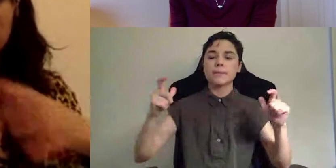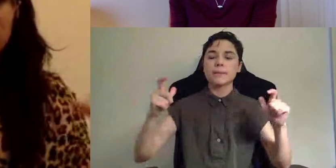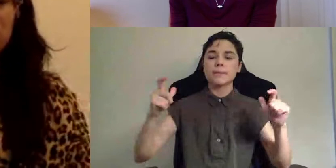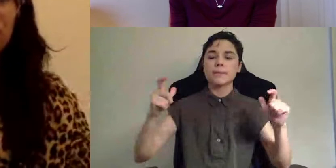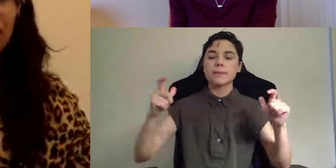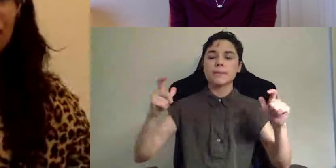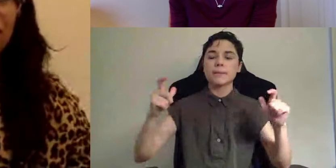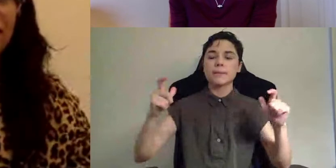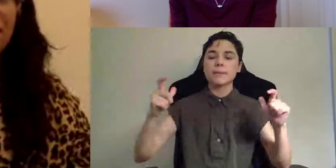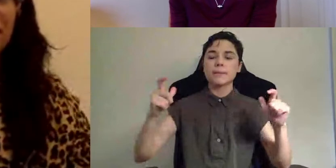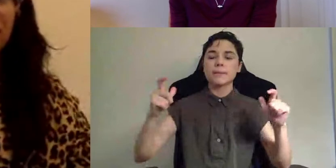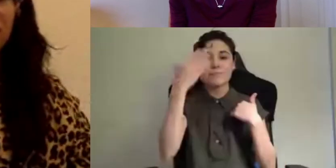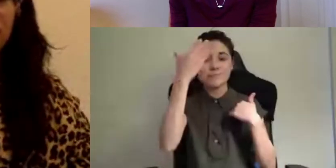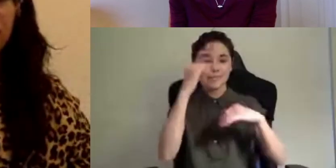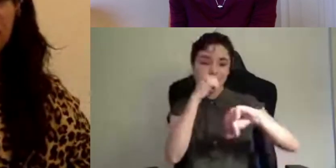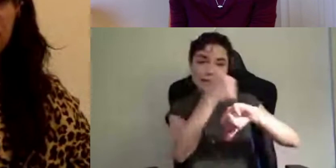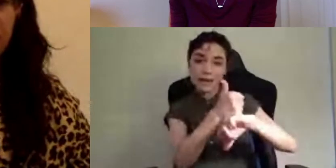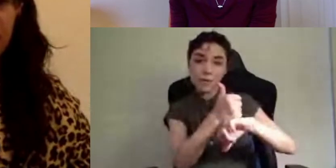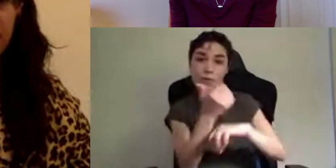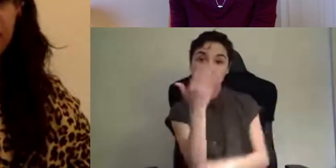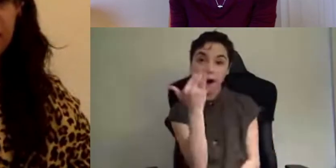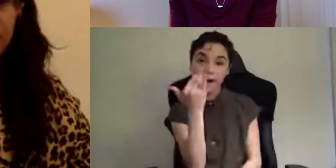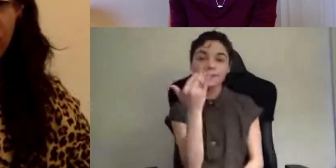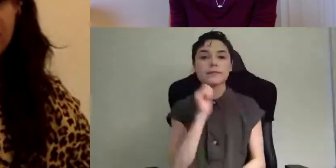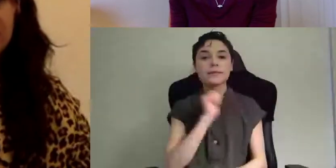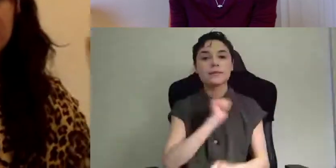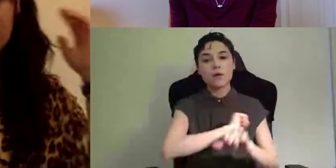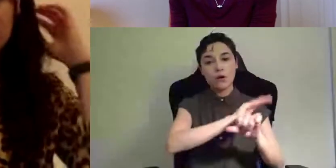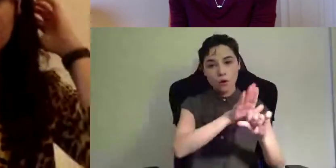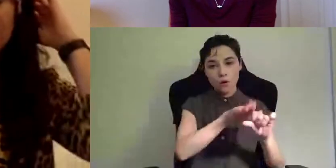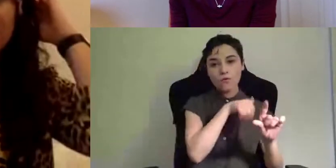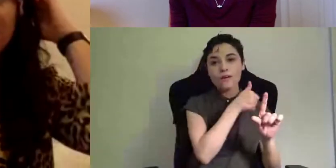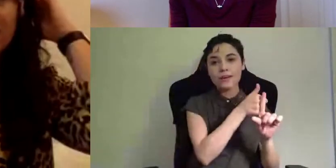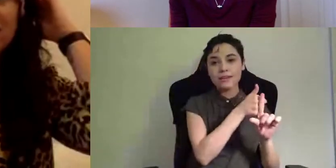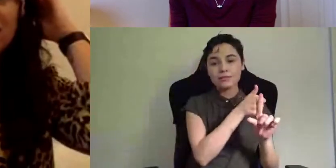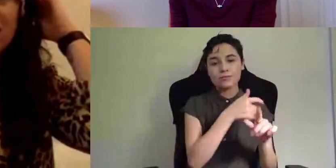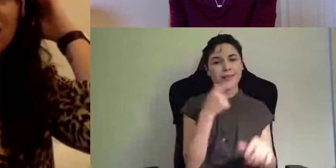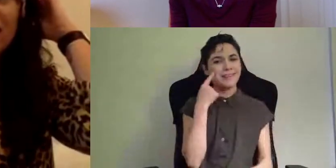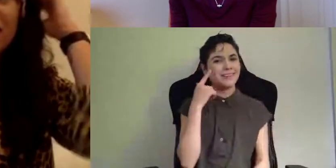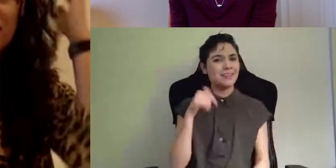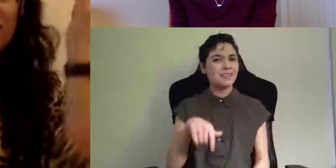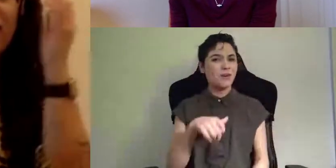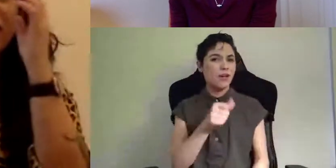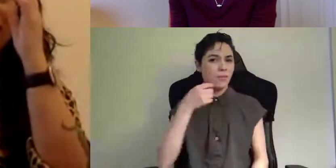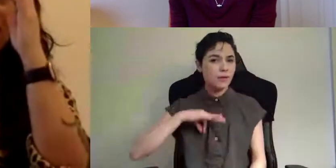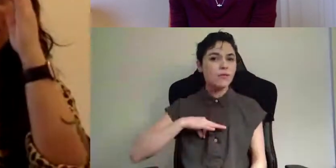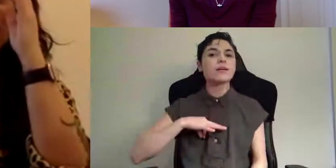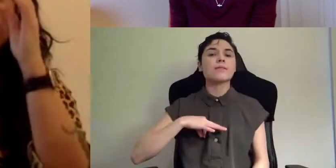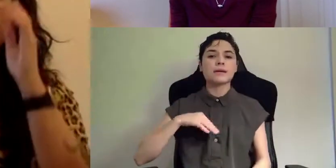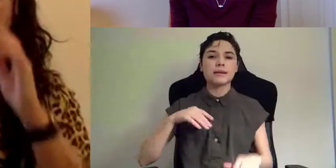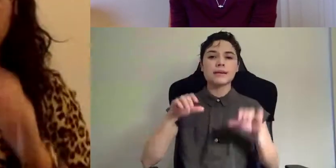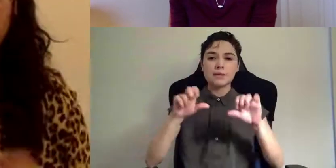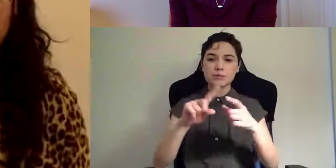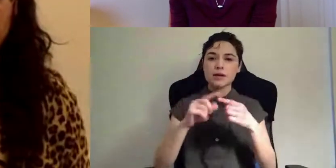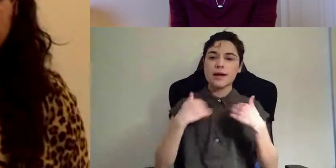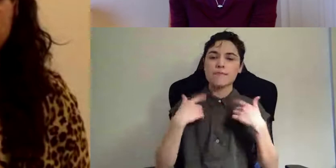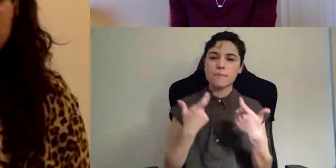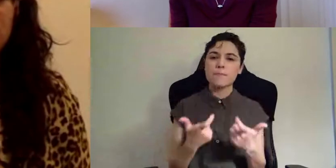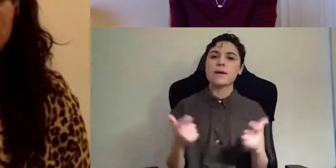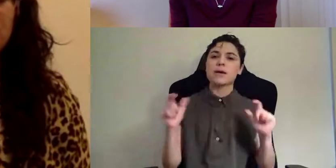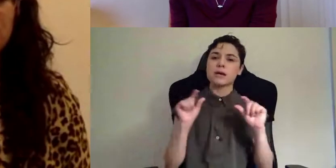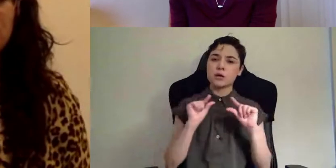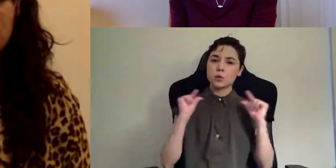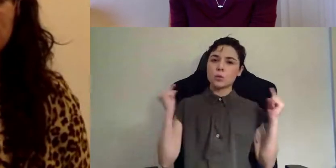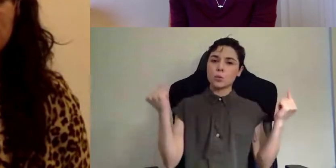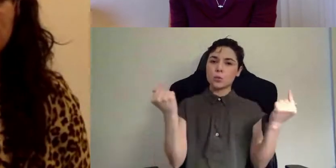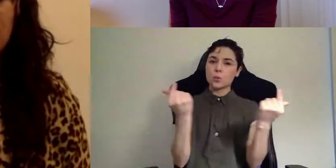so to do like really big group healing practices and that feels really cool to